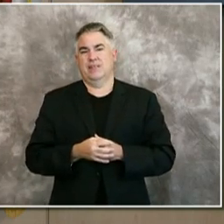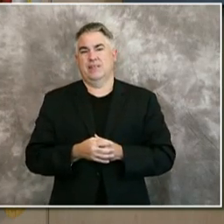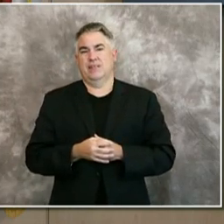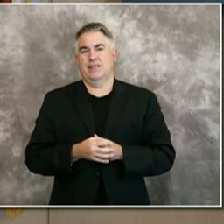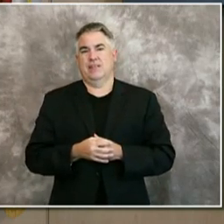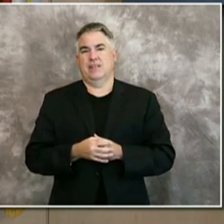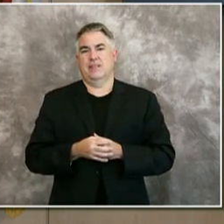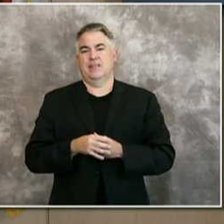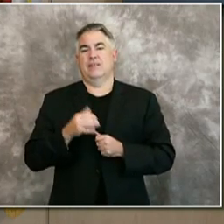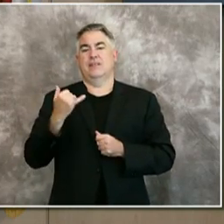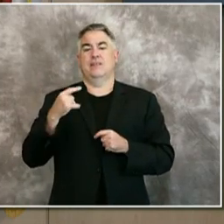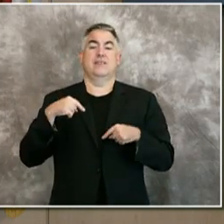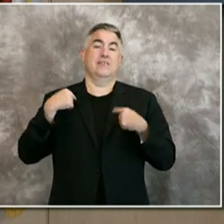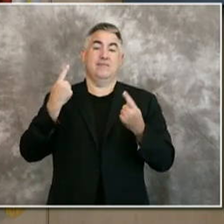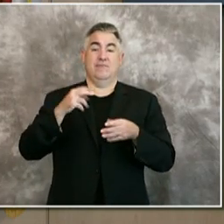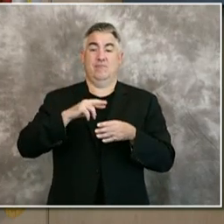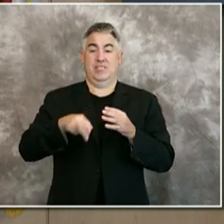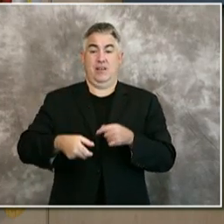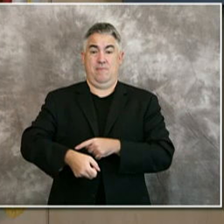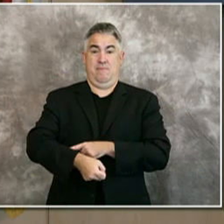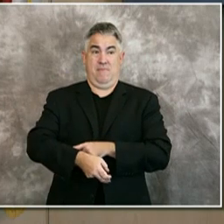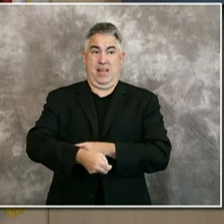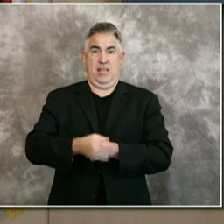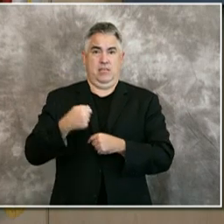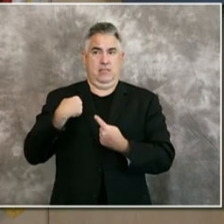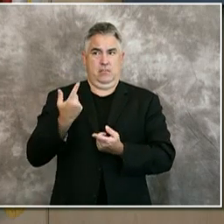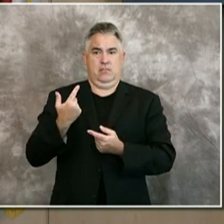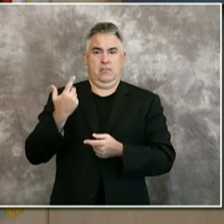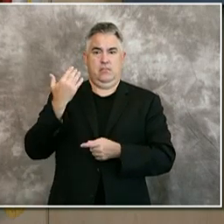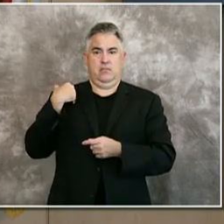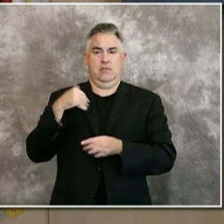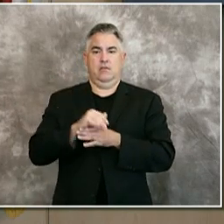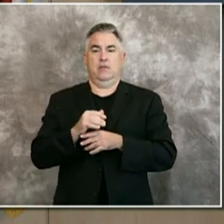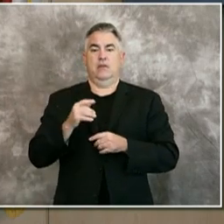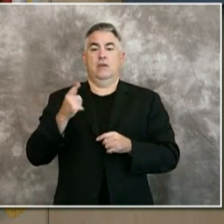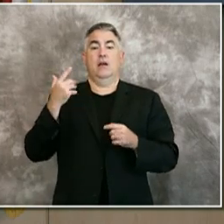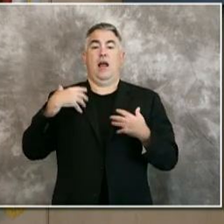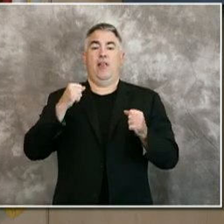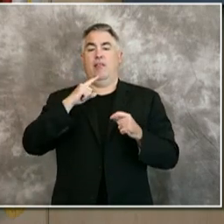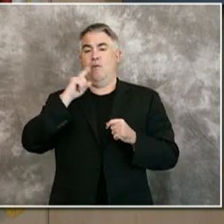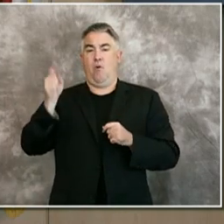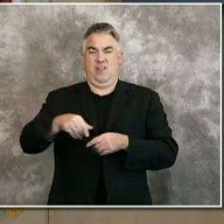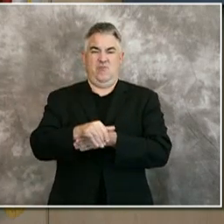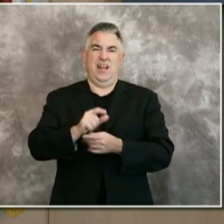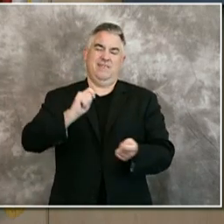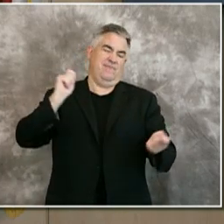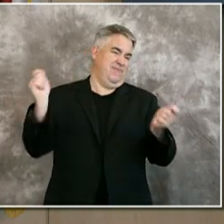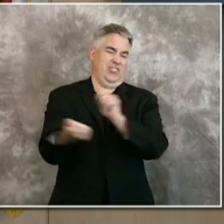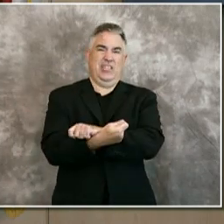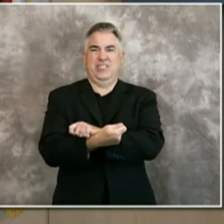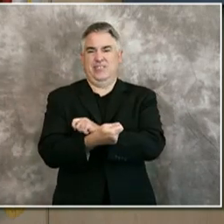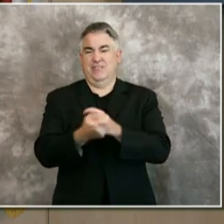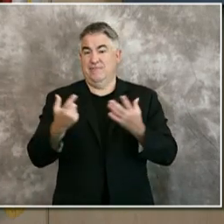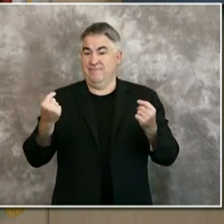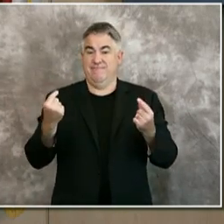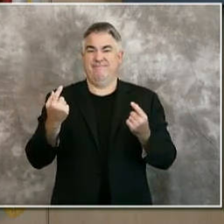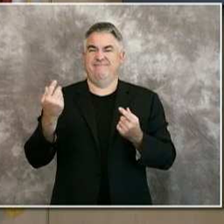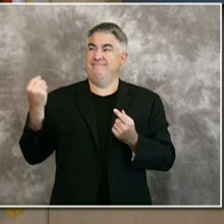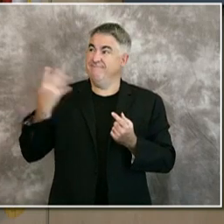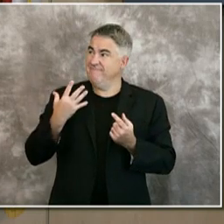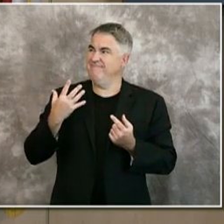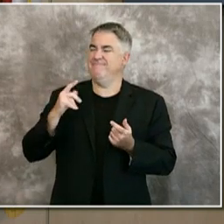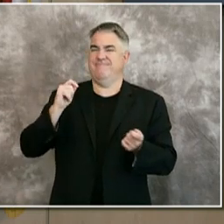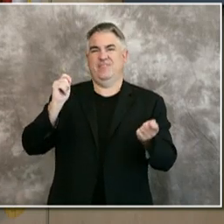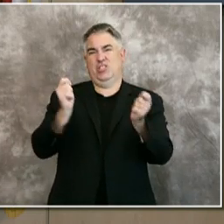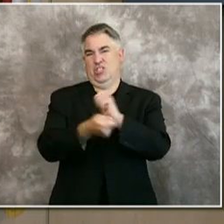As a result, at midnight tonight, our public health order will be updated under the state's directive, and we will close all